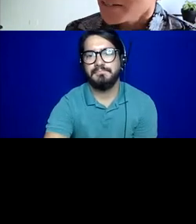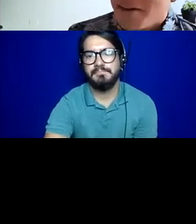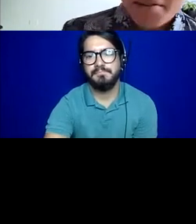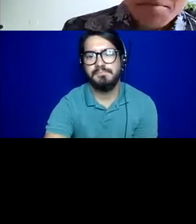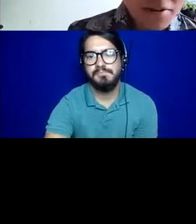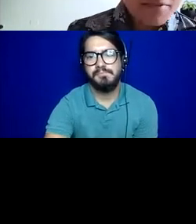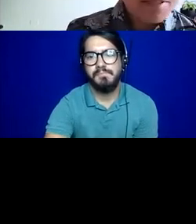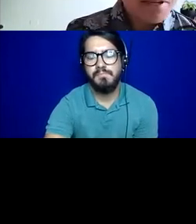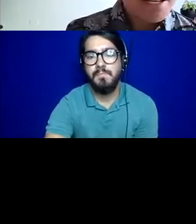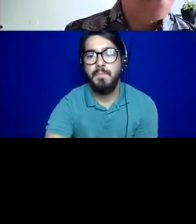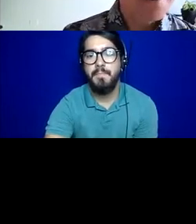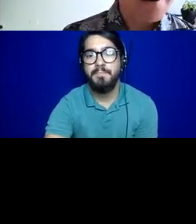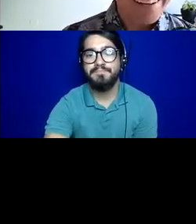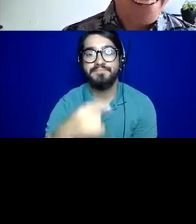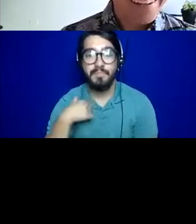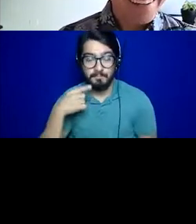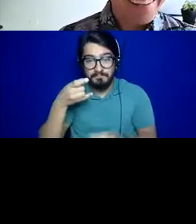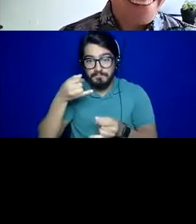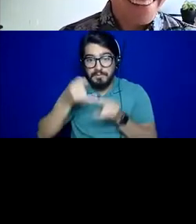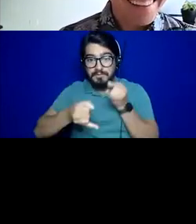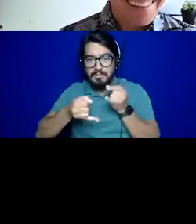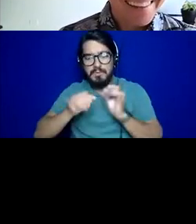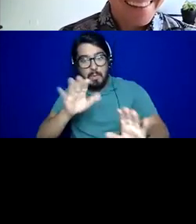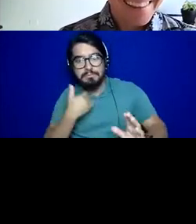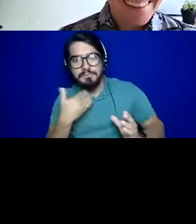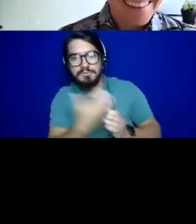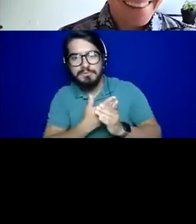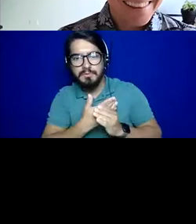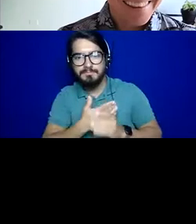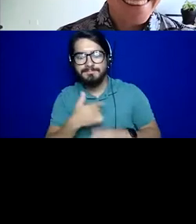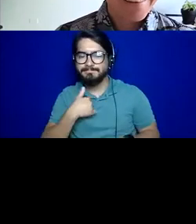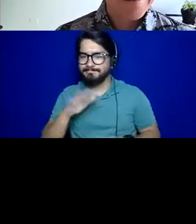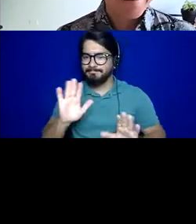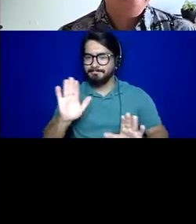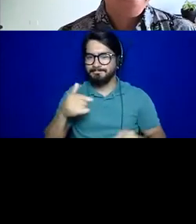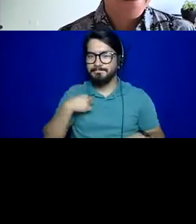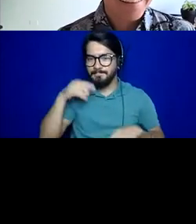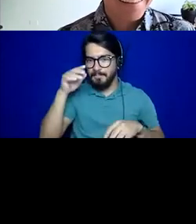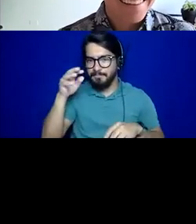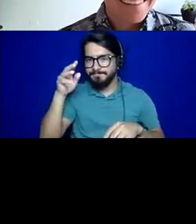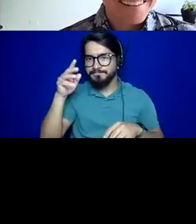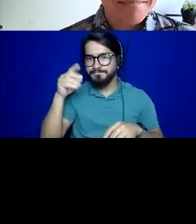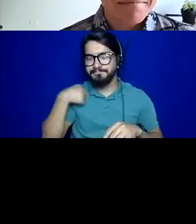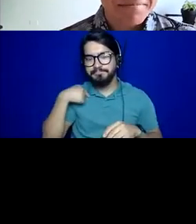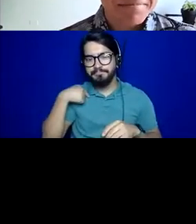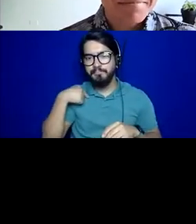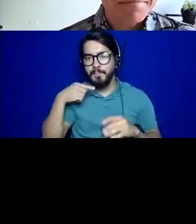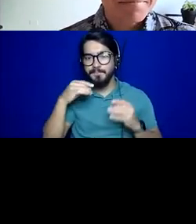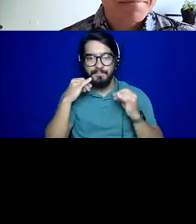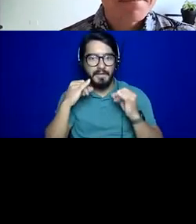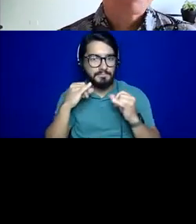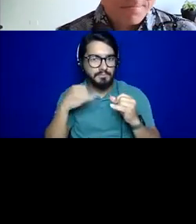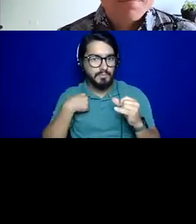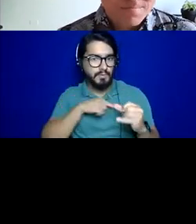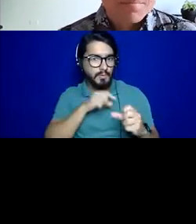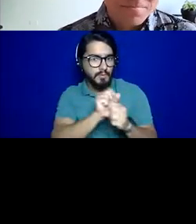My least favorite part of this metadata. Oh, go ahead. No, I'll share if no one else is, but I definitely, you know, it's similar since we work with a lot of